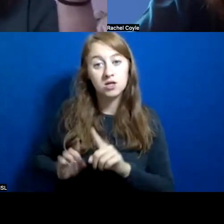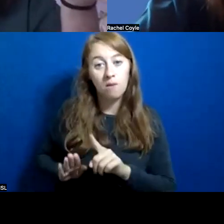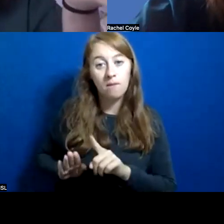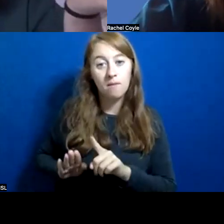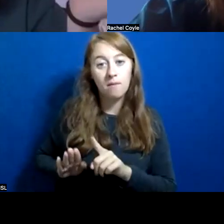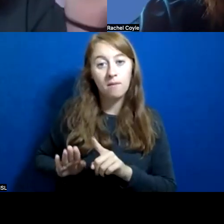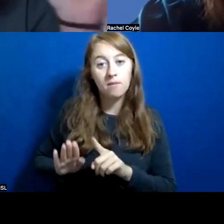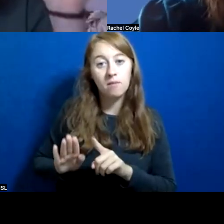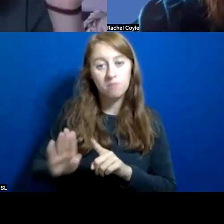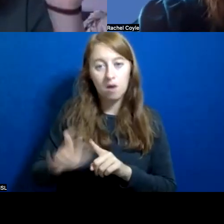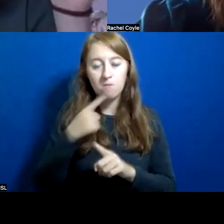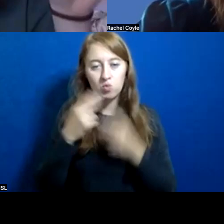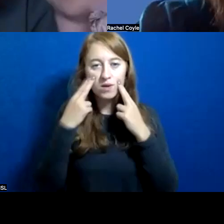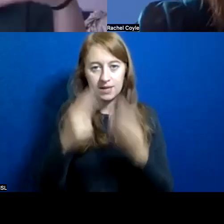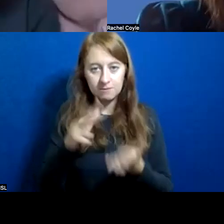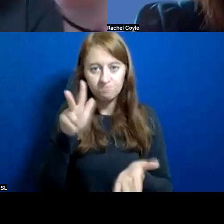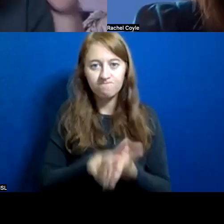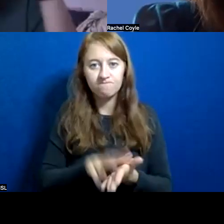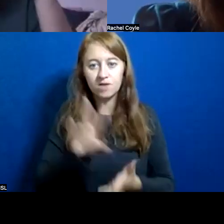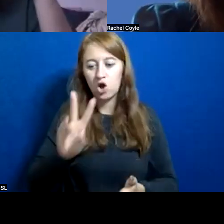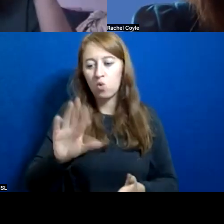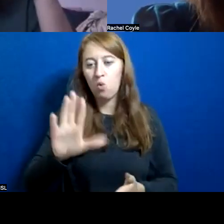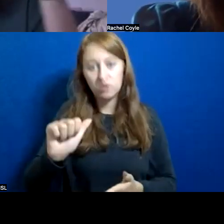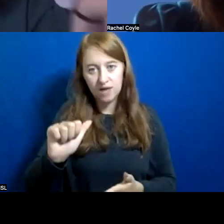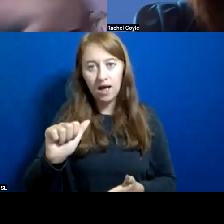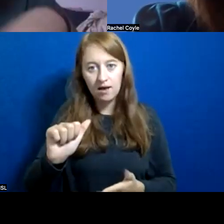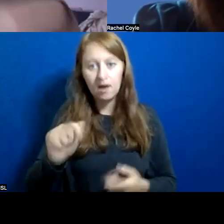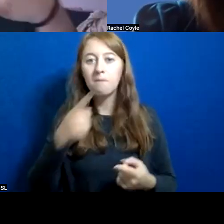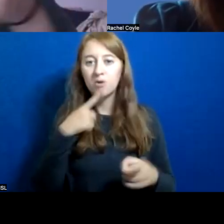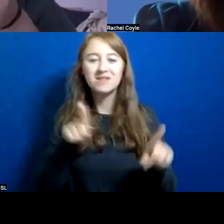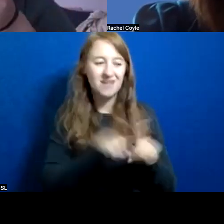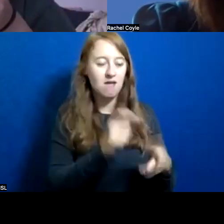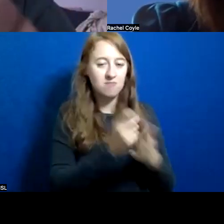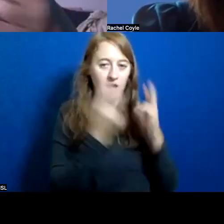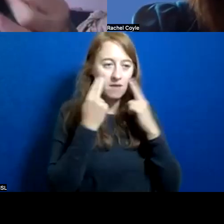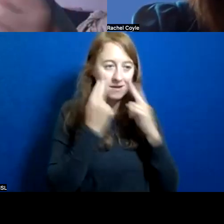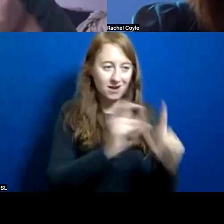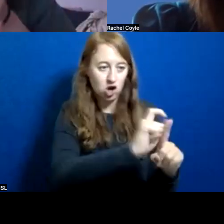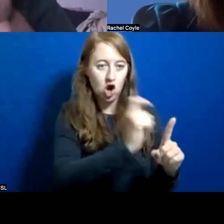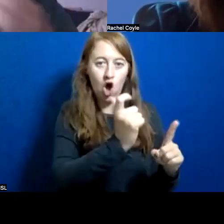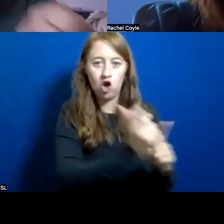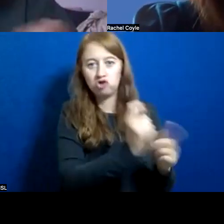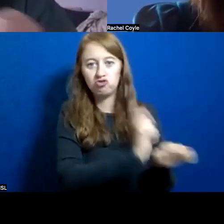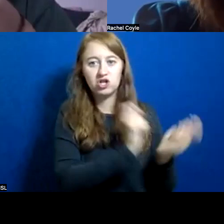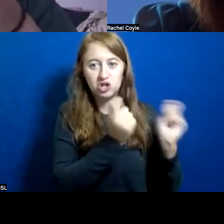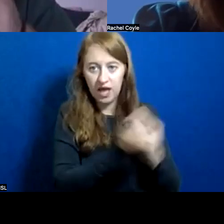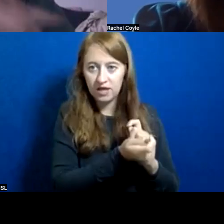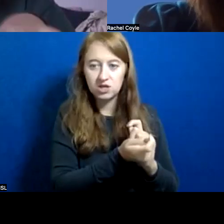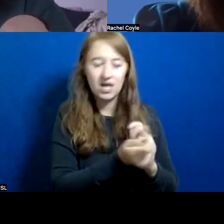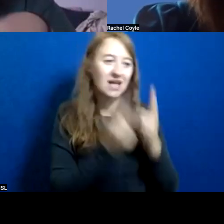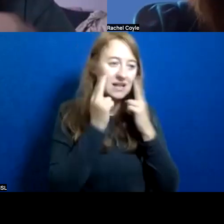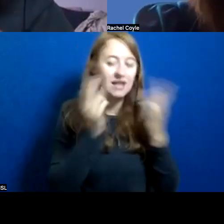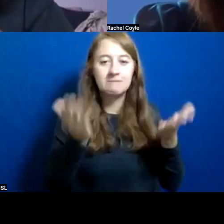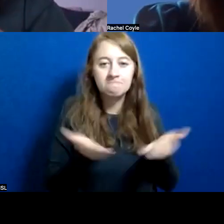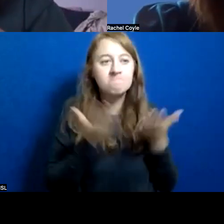quotas. And then alongside that, like parallel, we need these cultural changes. So we need crashes, breastfeeding rooms, we need all of